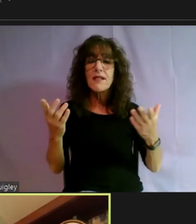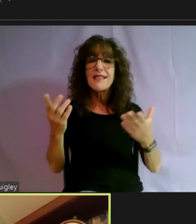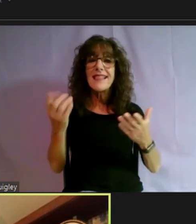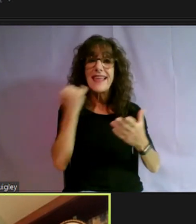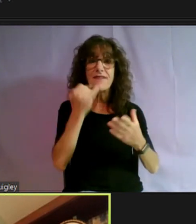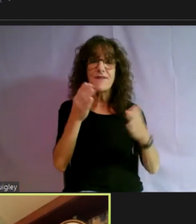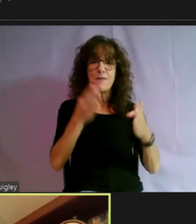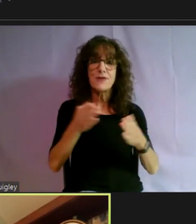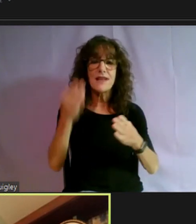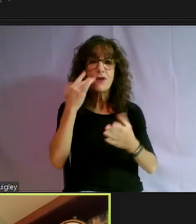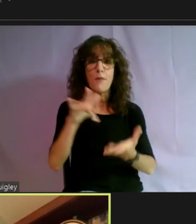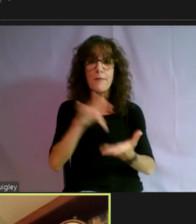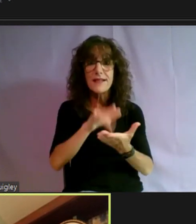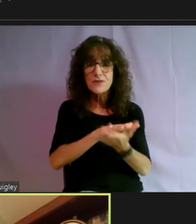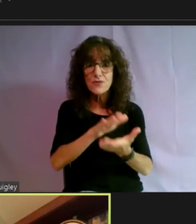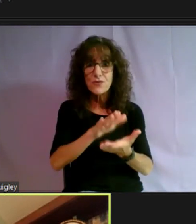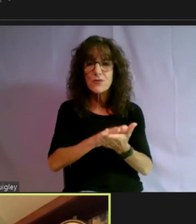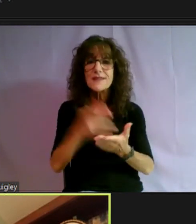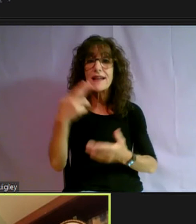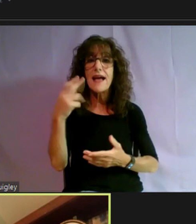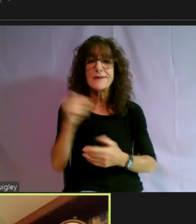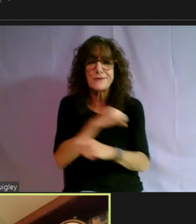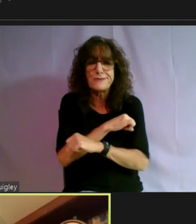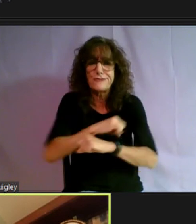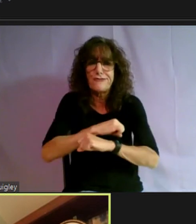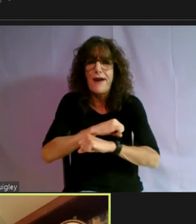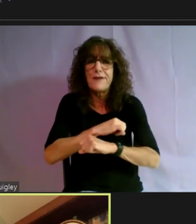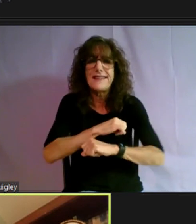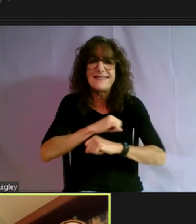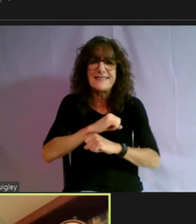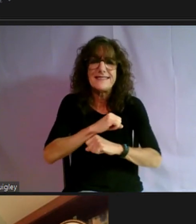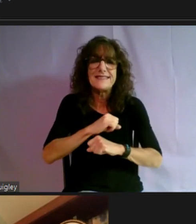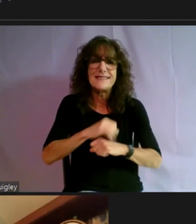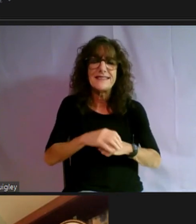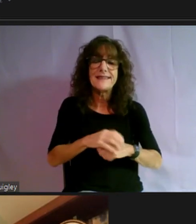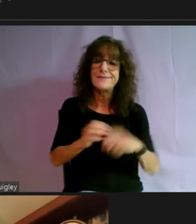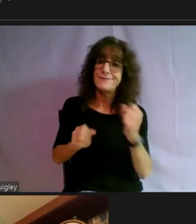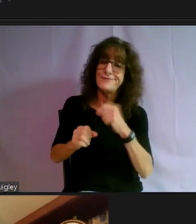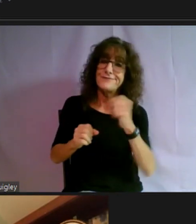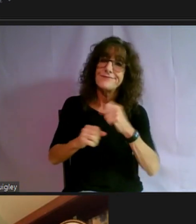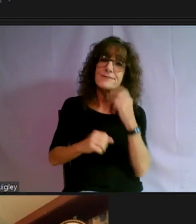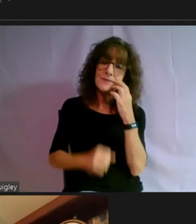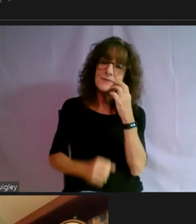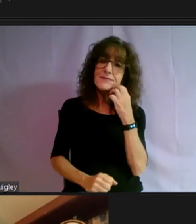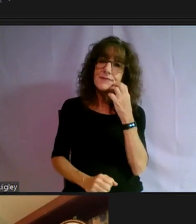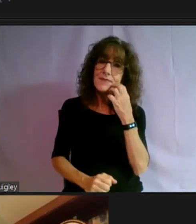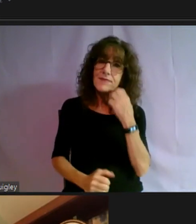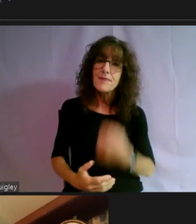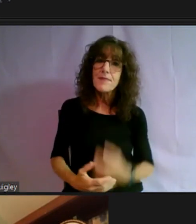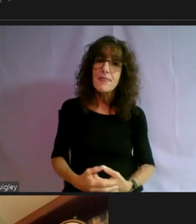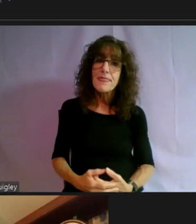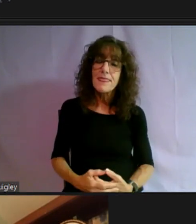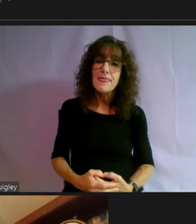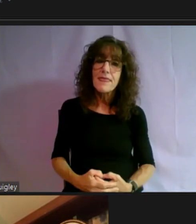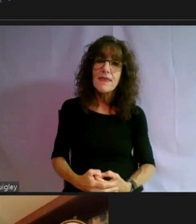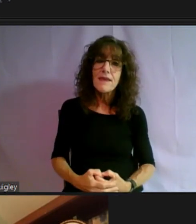high schools are particularly crowded. Yeah, so